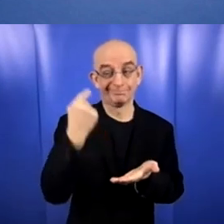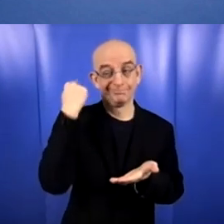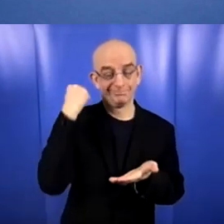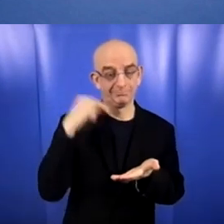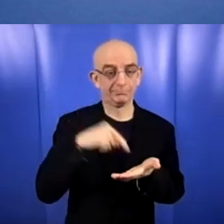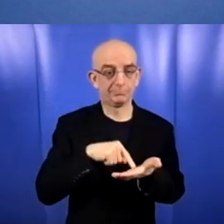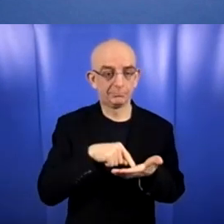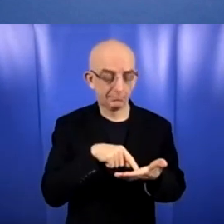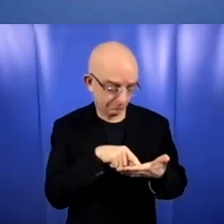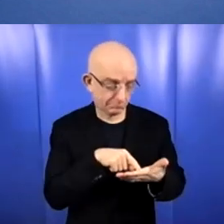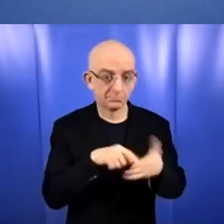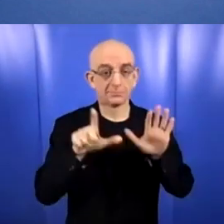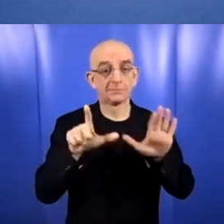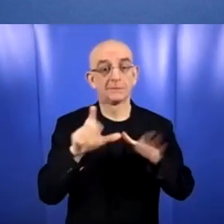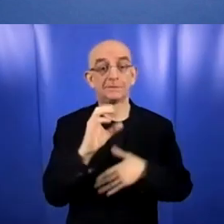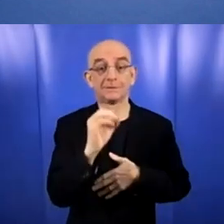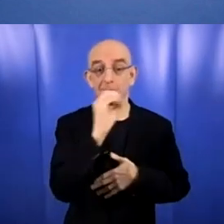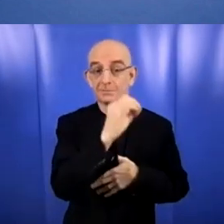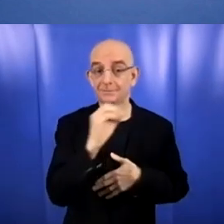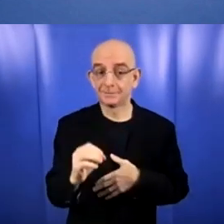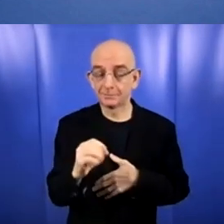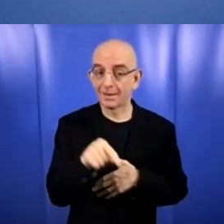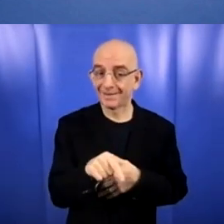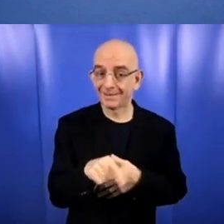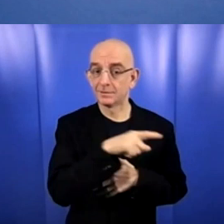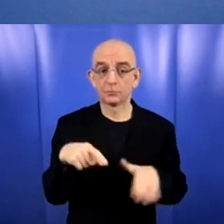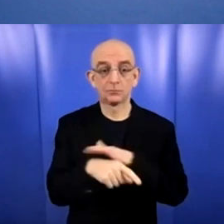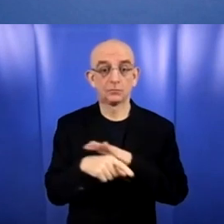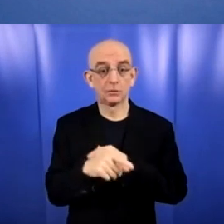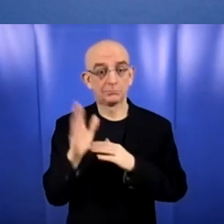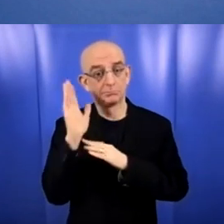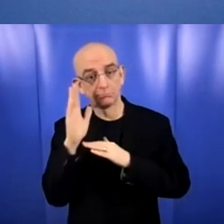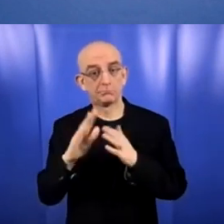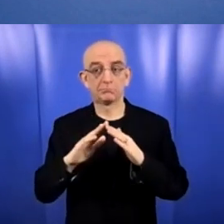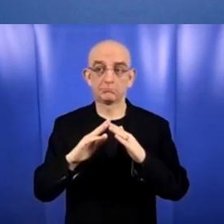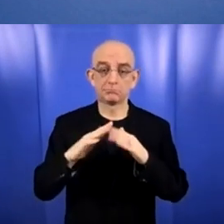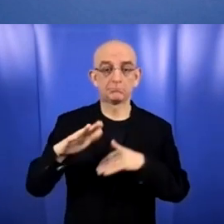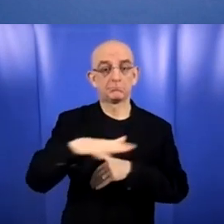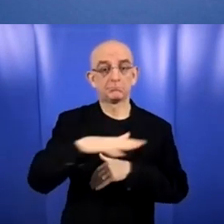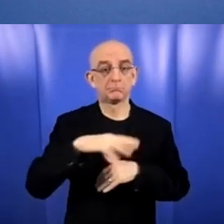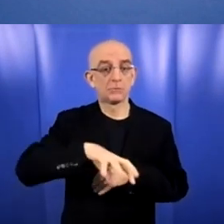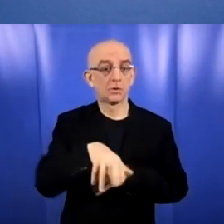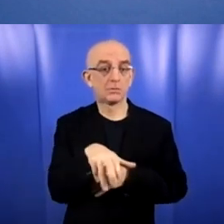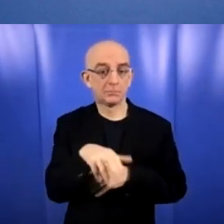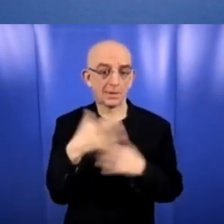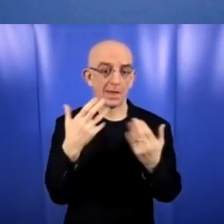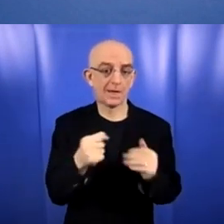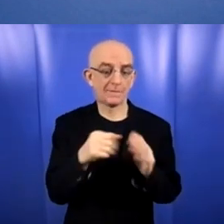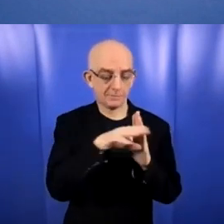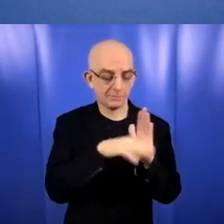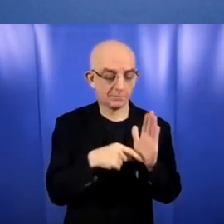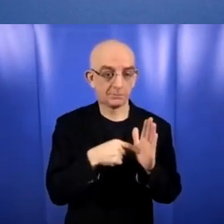a point here as well, that we also know that, of course, access to bank accounts is also a critical issue for stateless people, whose lack